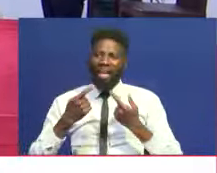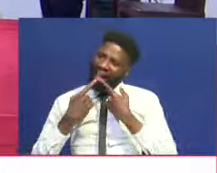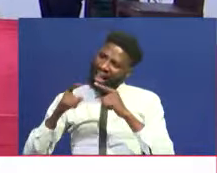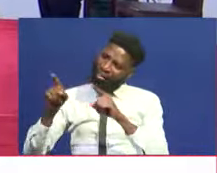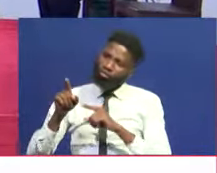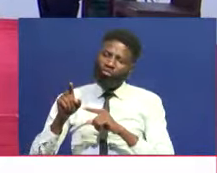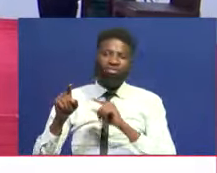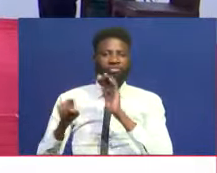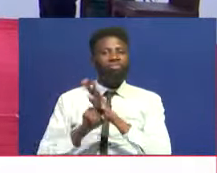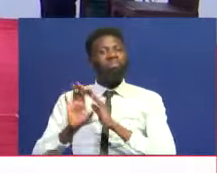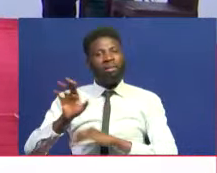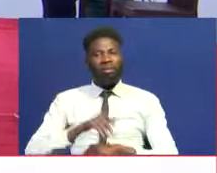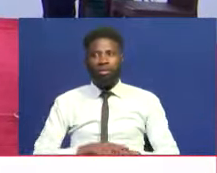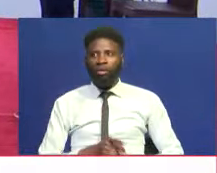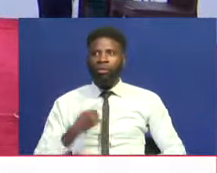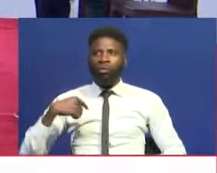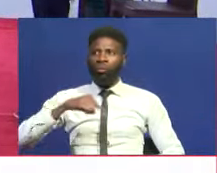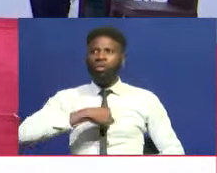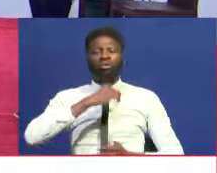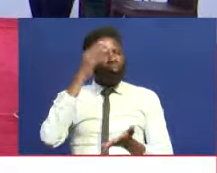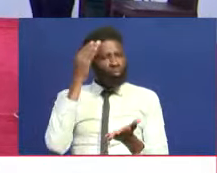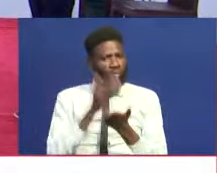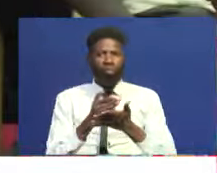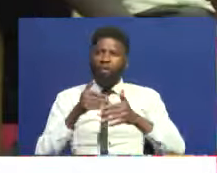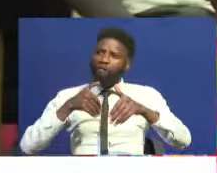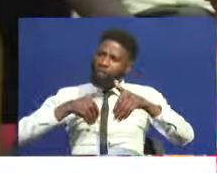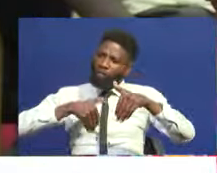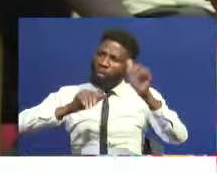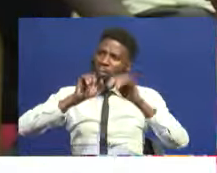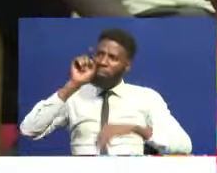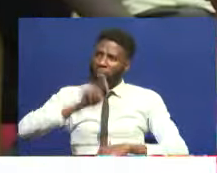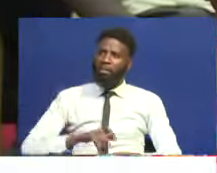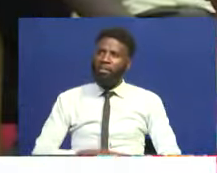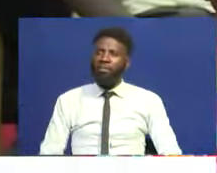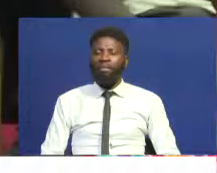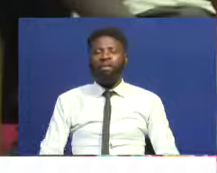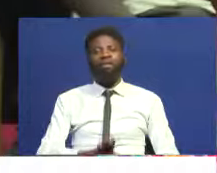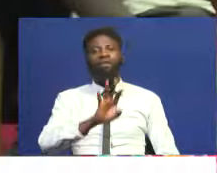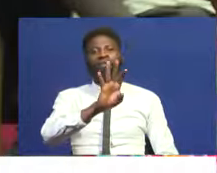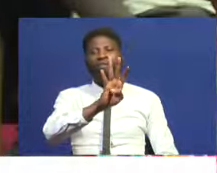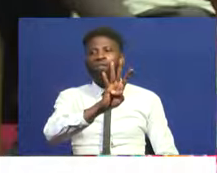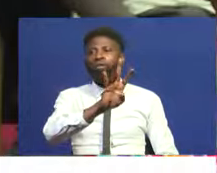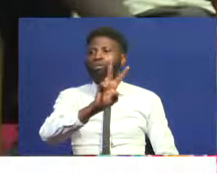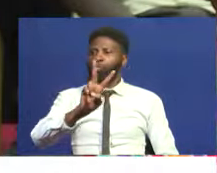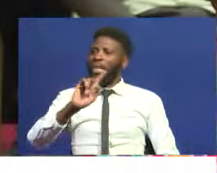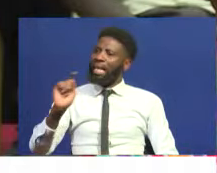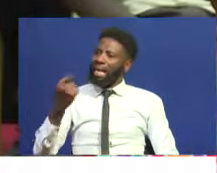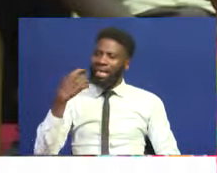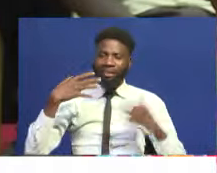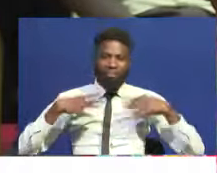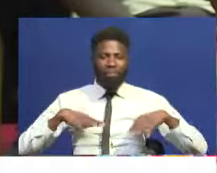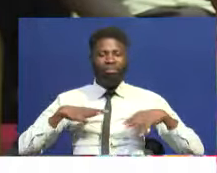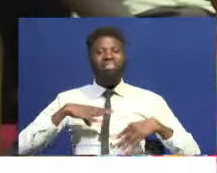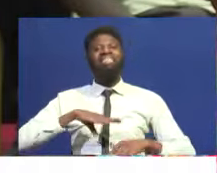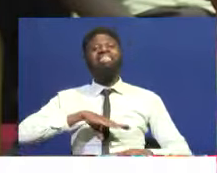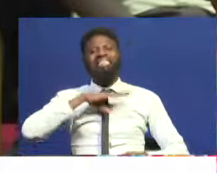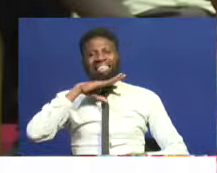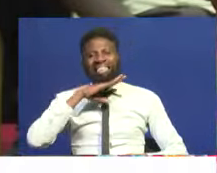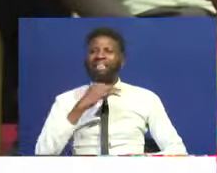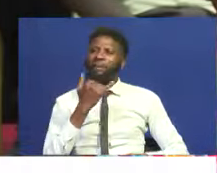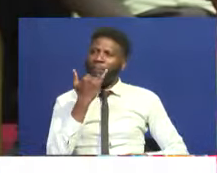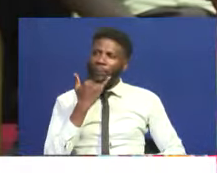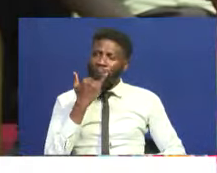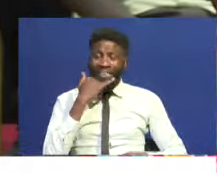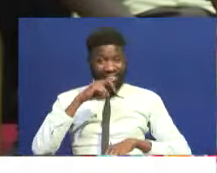to what is true. 42 Kenyans died, very unfortunately, in the events of the